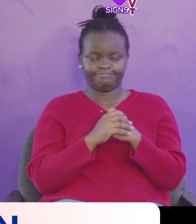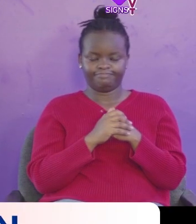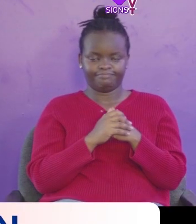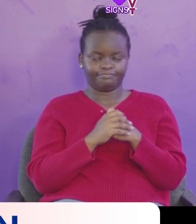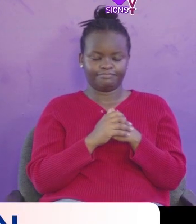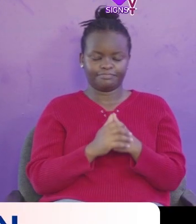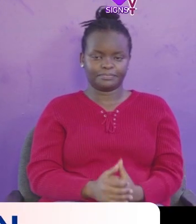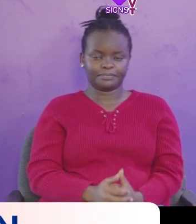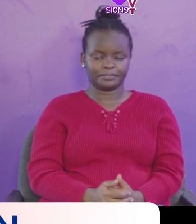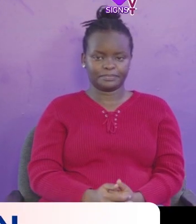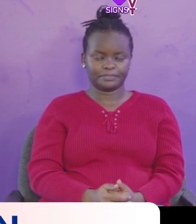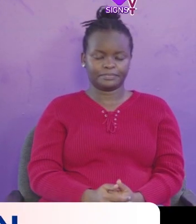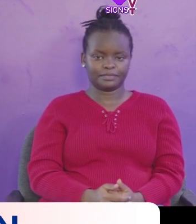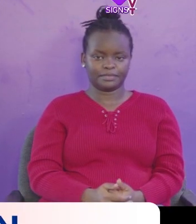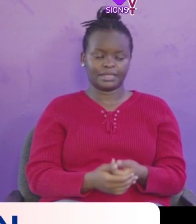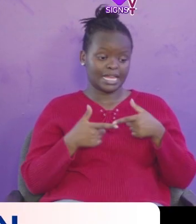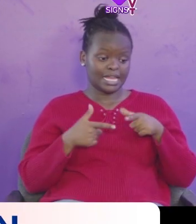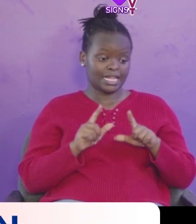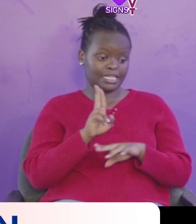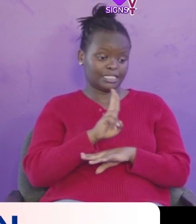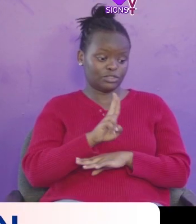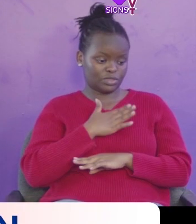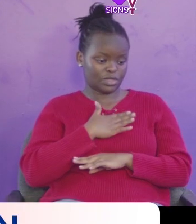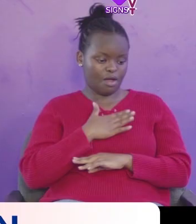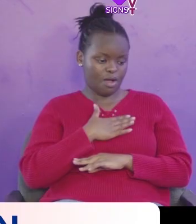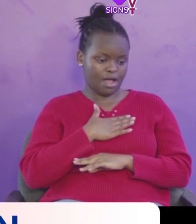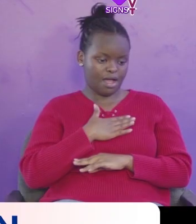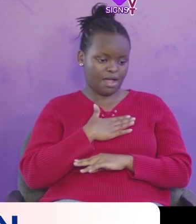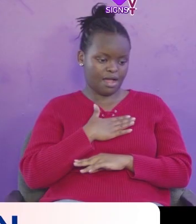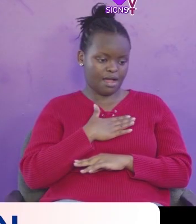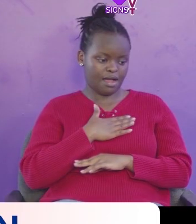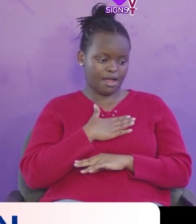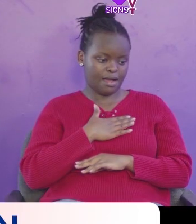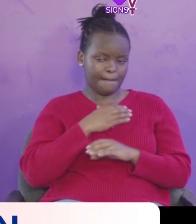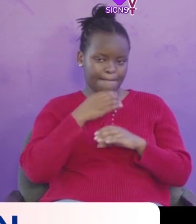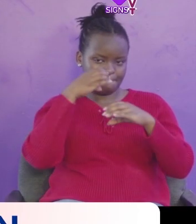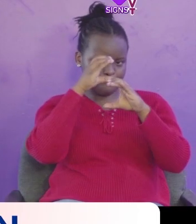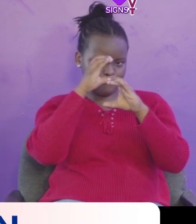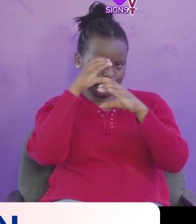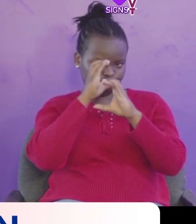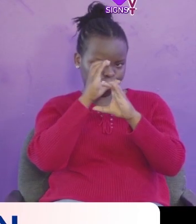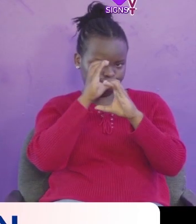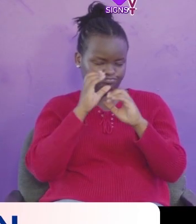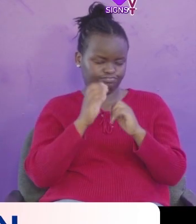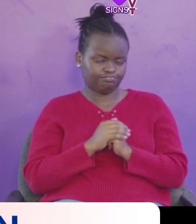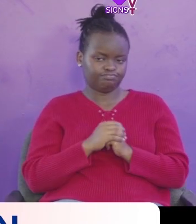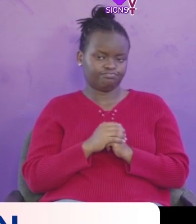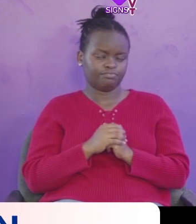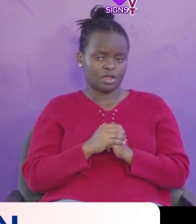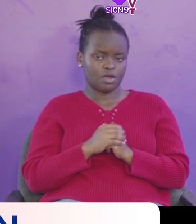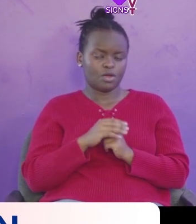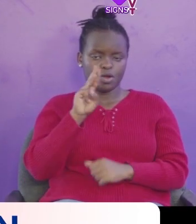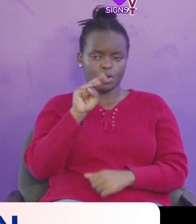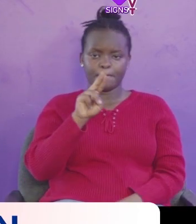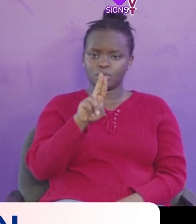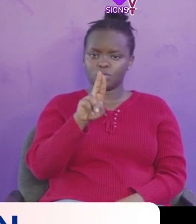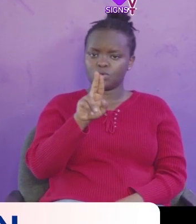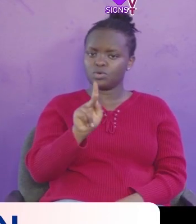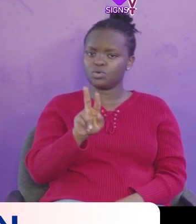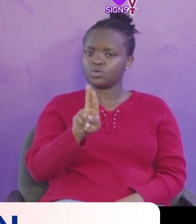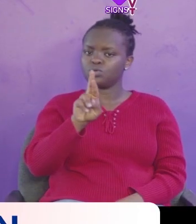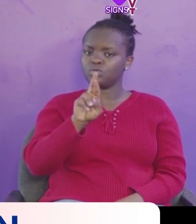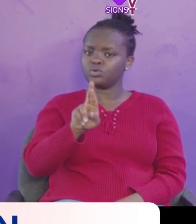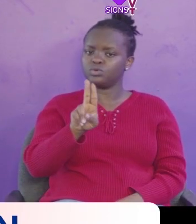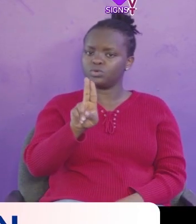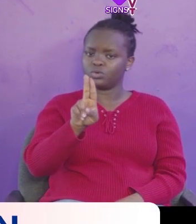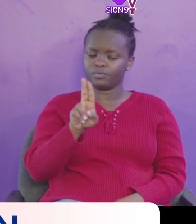revolution. Let's use our inaitwaje ile kitu microscope. Let's use our microscope on Mukuru. What is